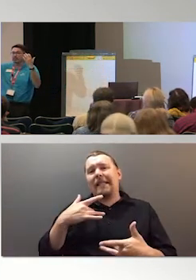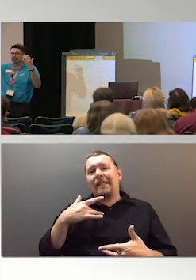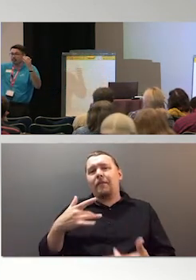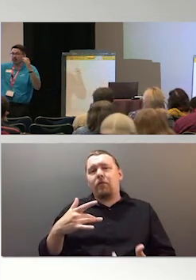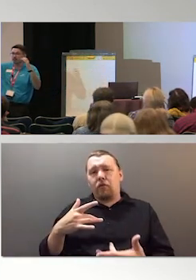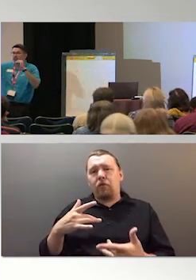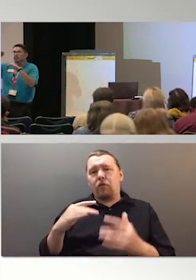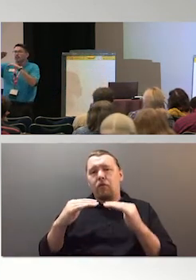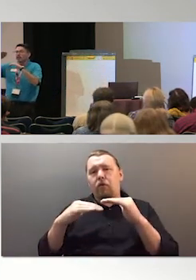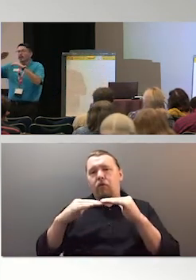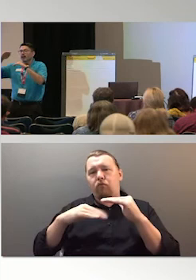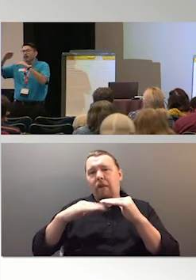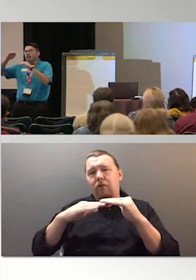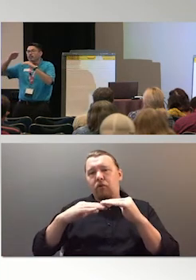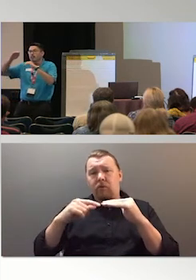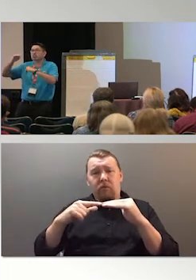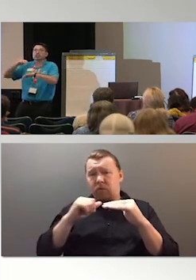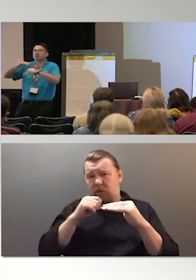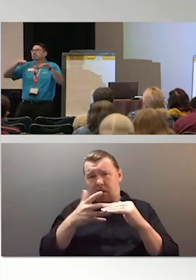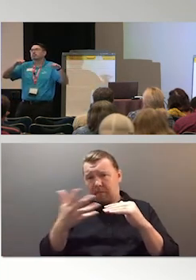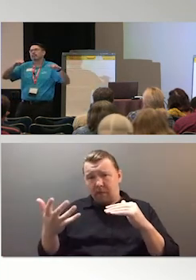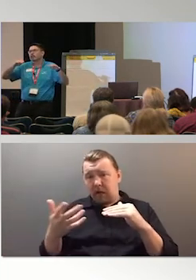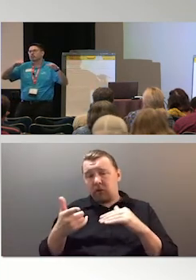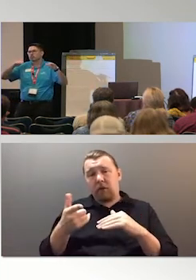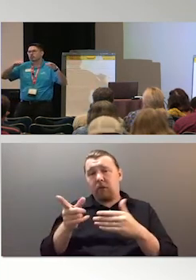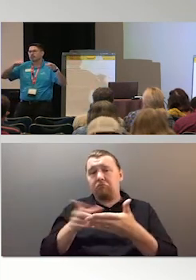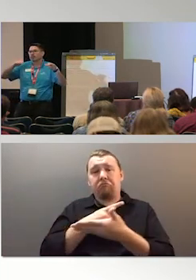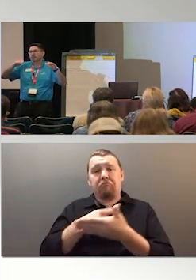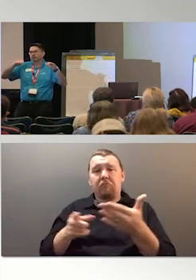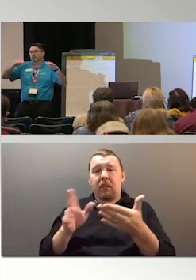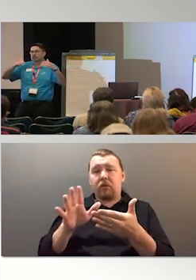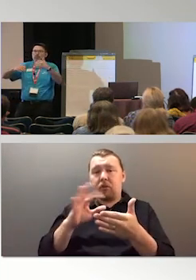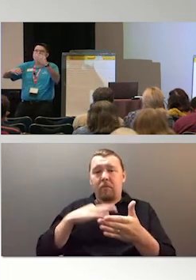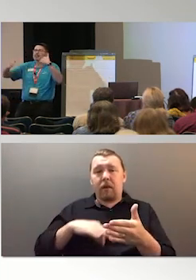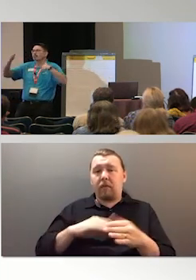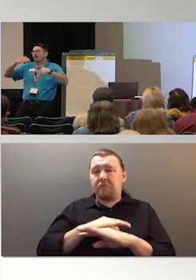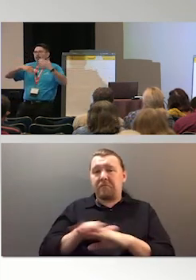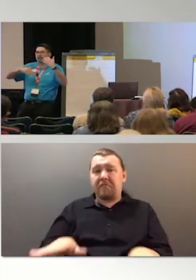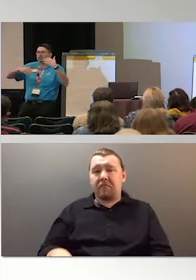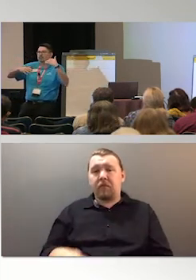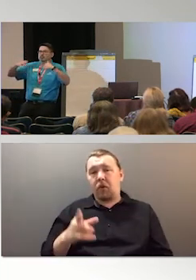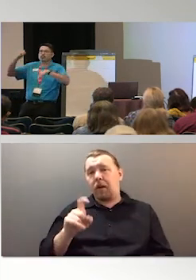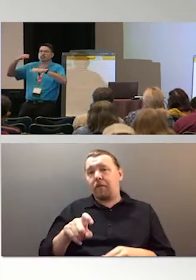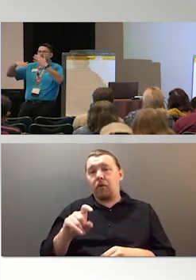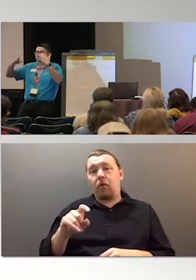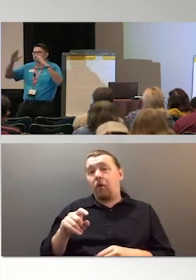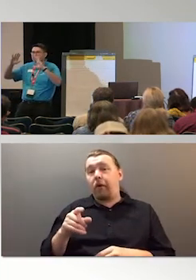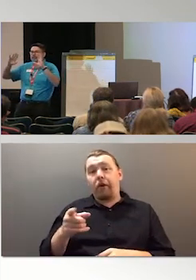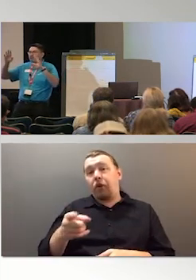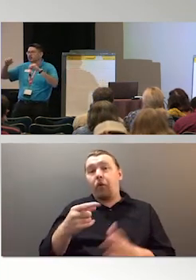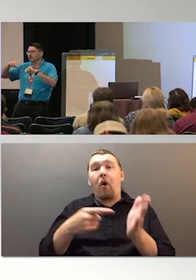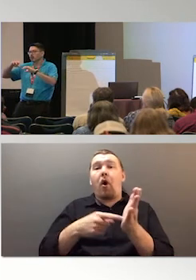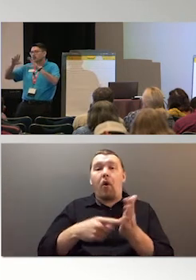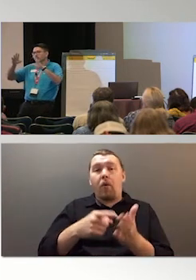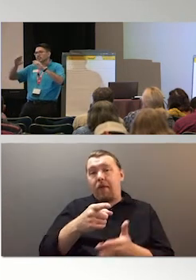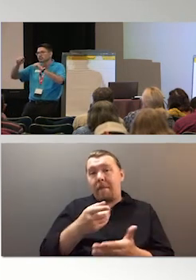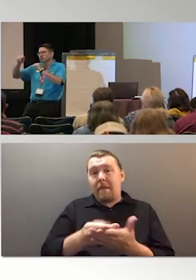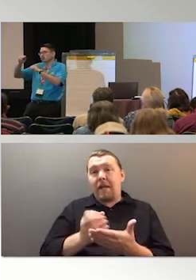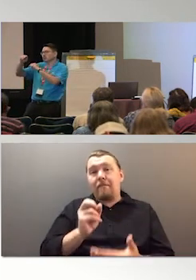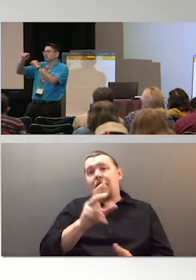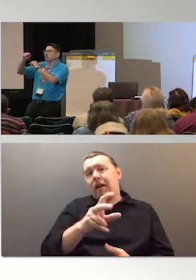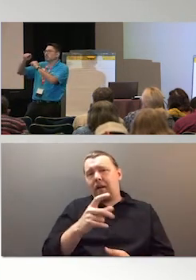which wasn't much, they would just cancel your benefits. And then you need to be in a back pay situation or some kind of